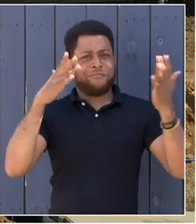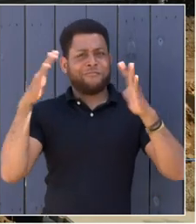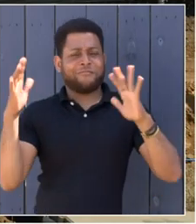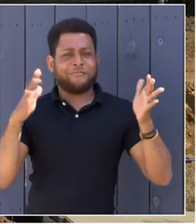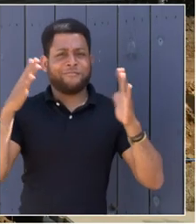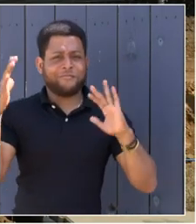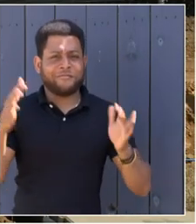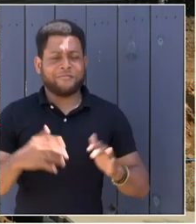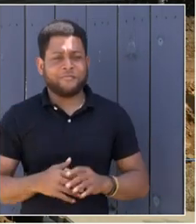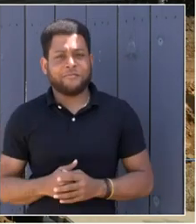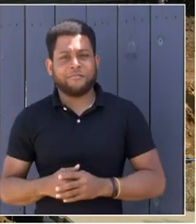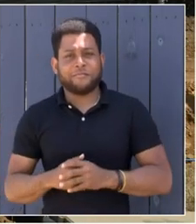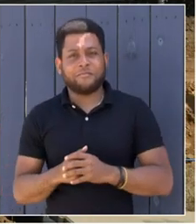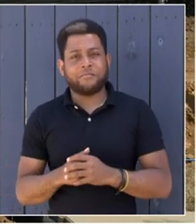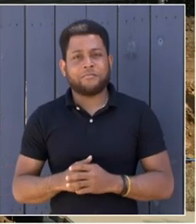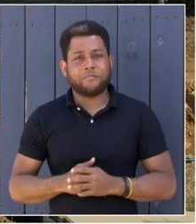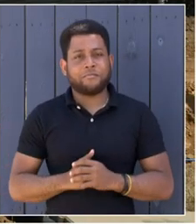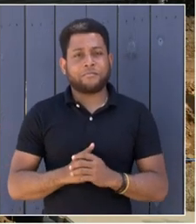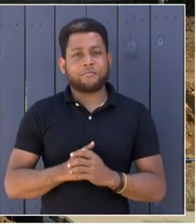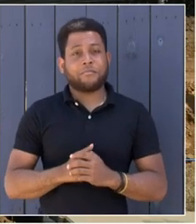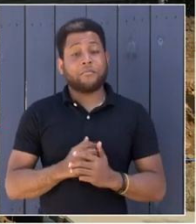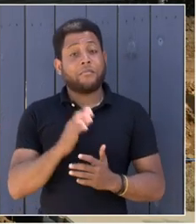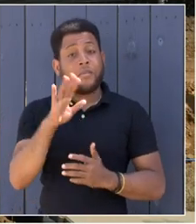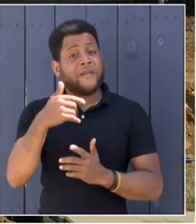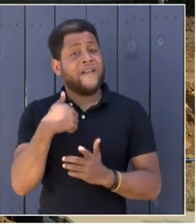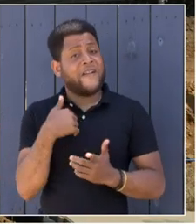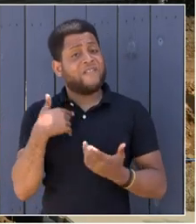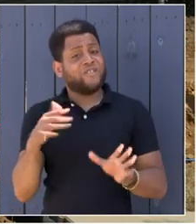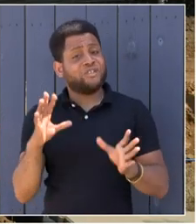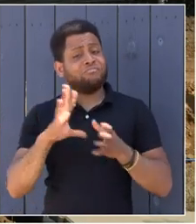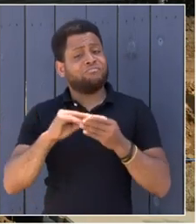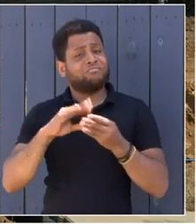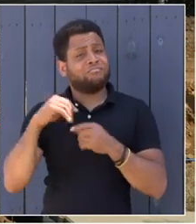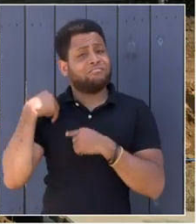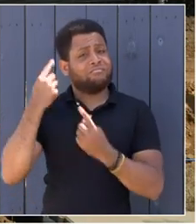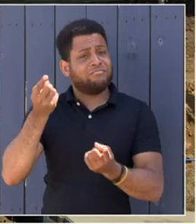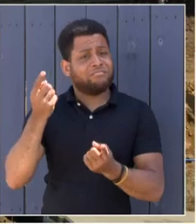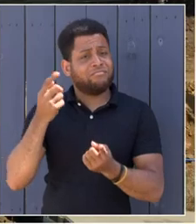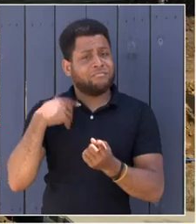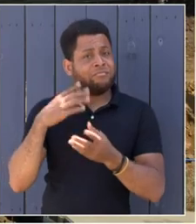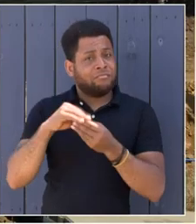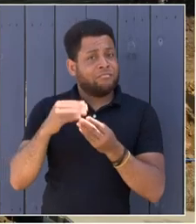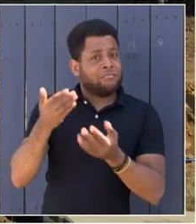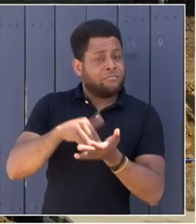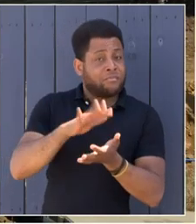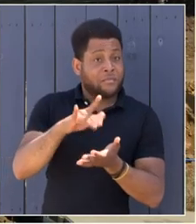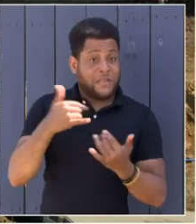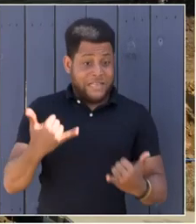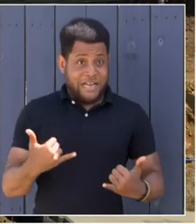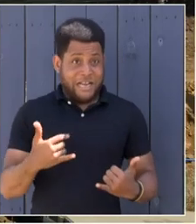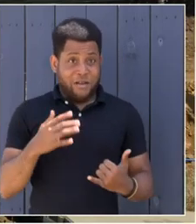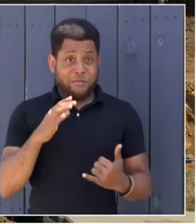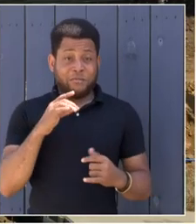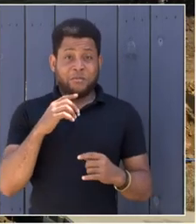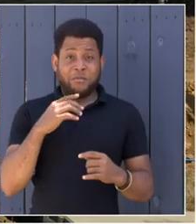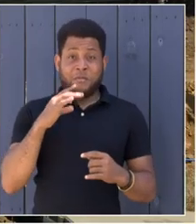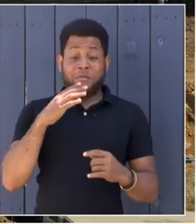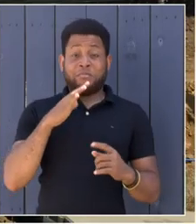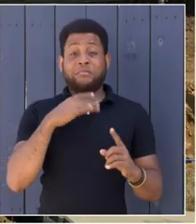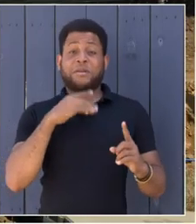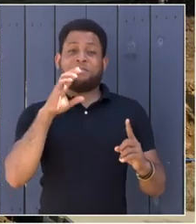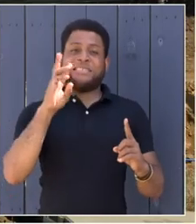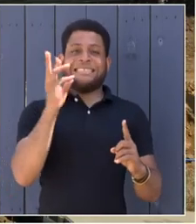So you've heard me say this before, that I'm the 6th mayor to work on Skyland, and I am the